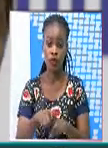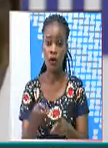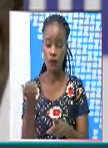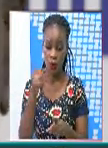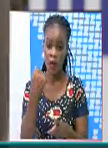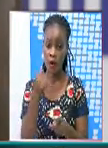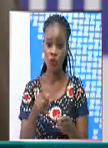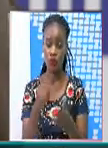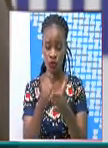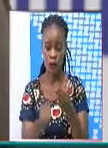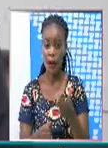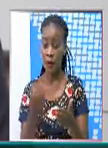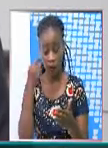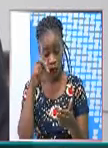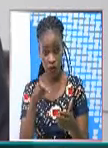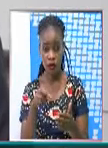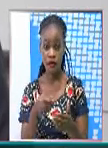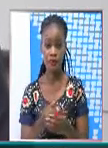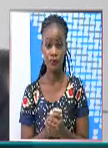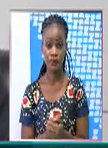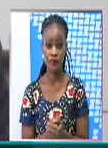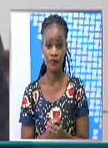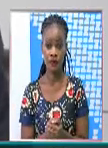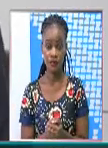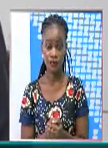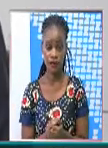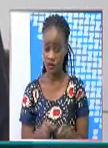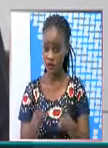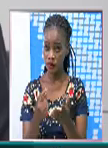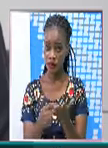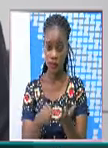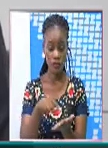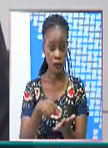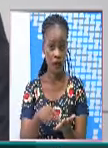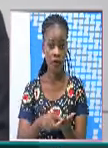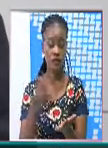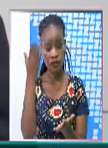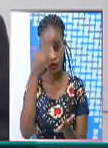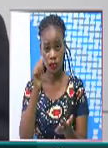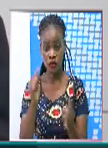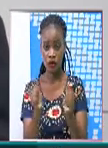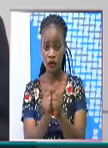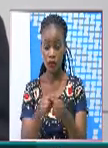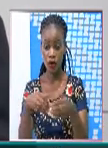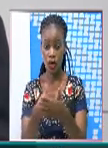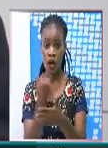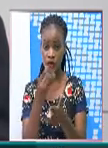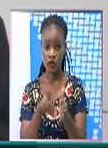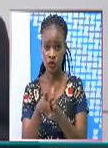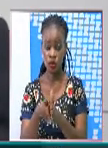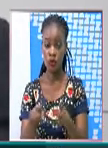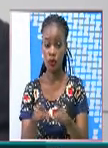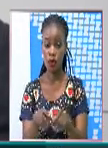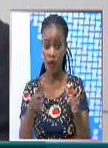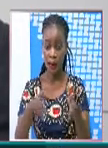n'emigi gy'emito ekyokulabirako. And Uganda is in the center of Africa with a new geographical